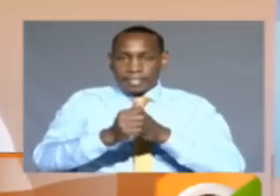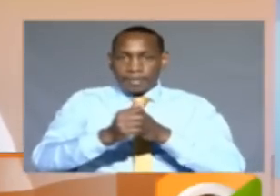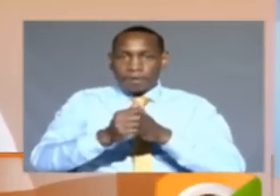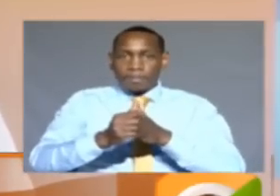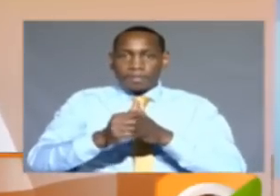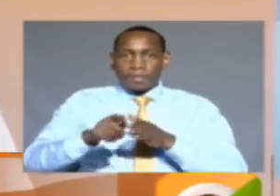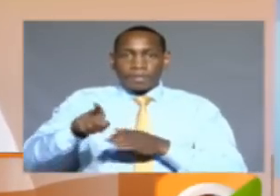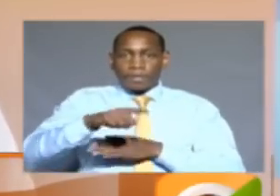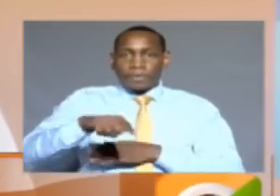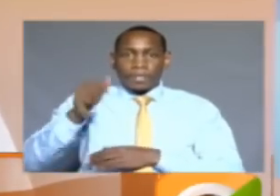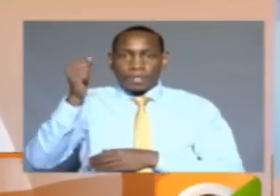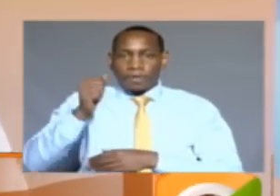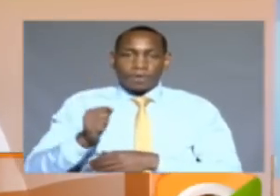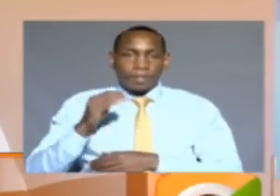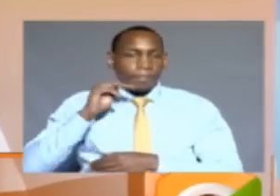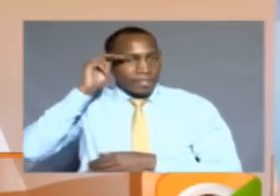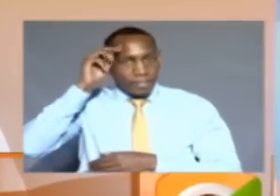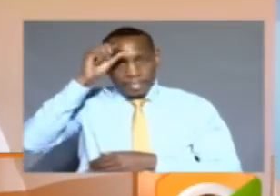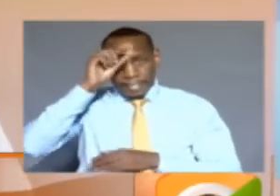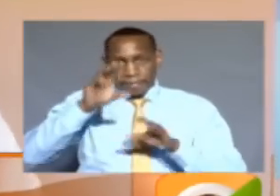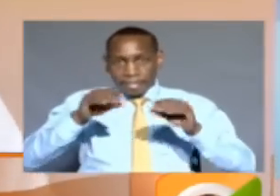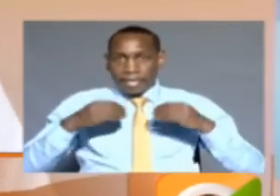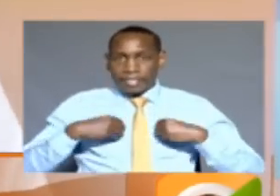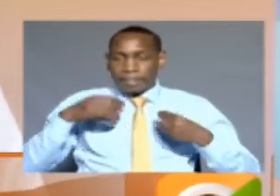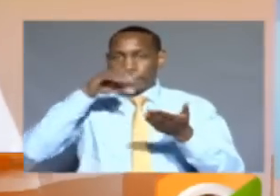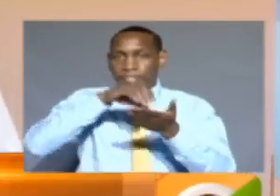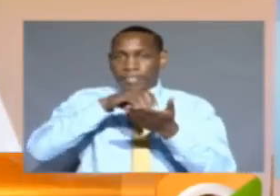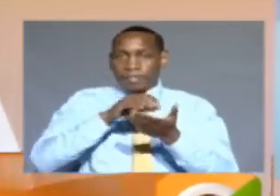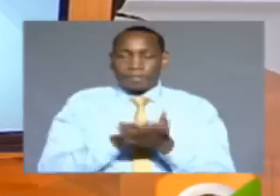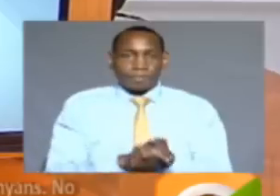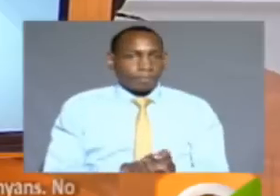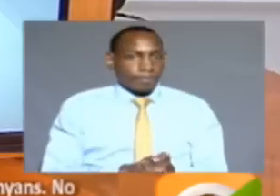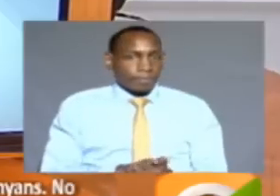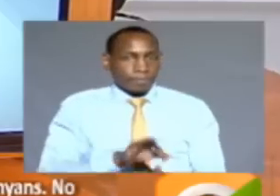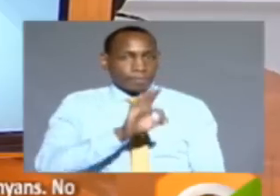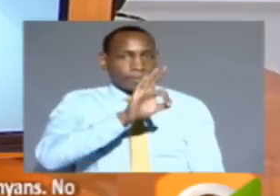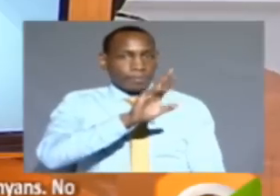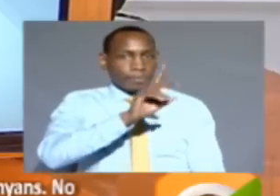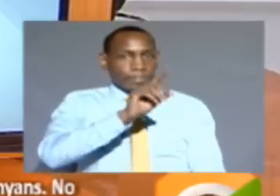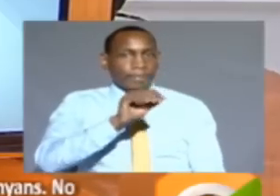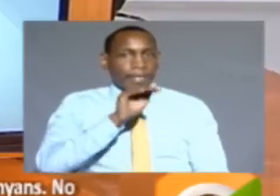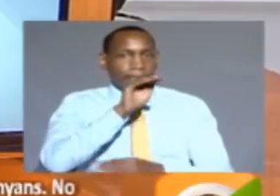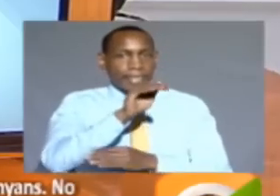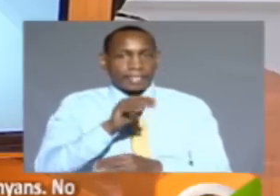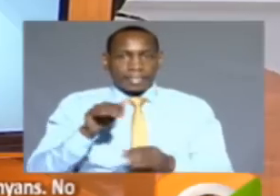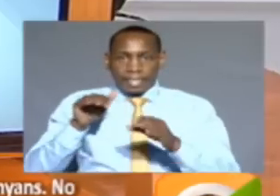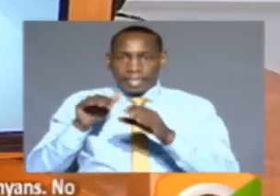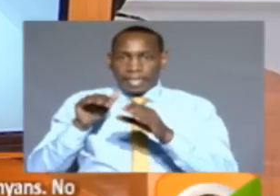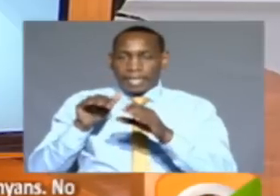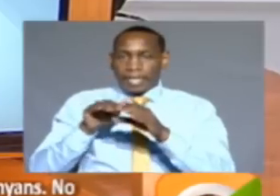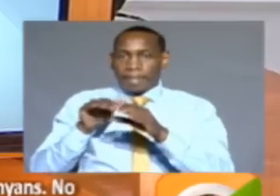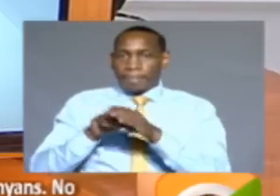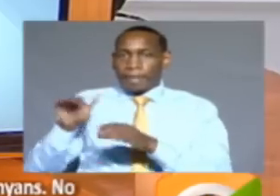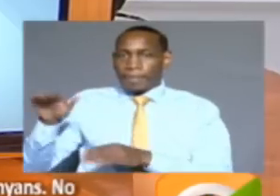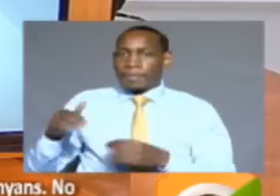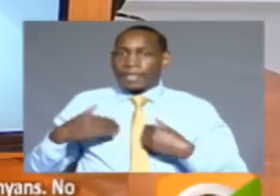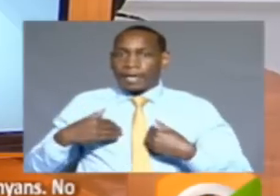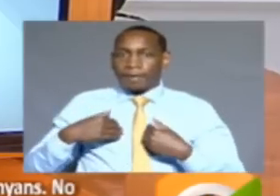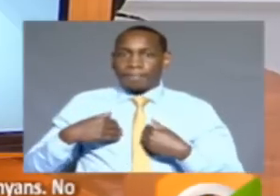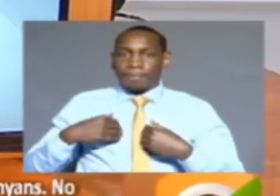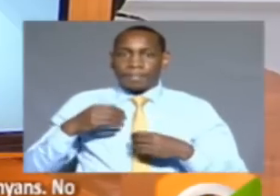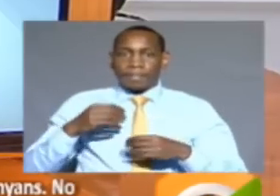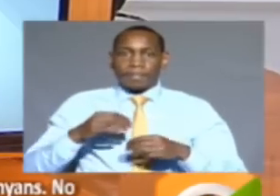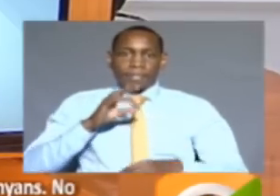maturity in government. Let us face it. And by the way, Fred Obachi Machoka is asking, do MPs get sitting allowance for discussing who